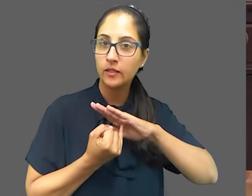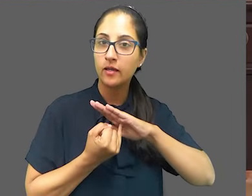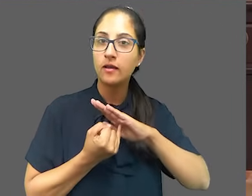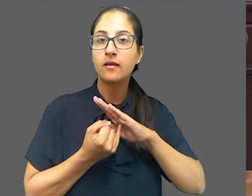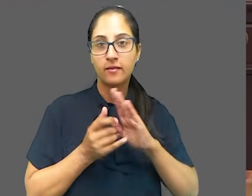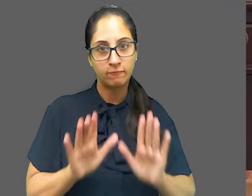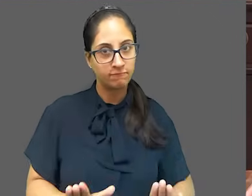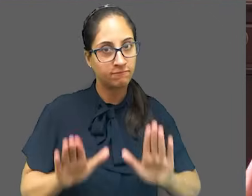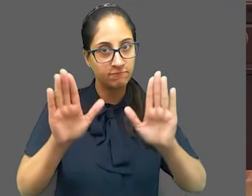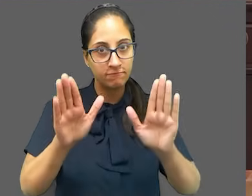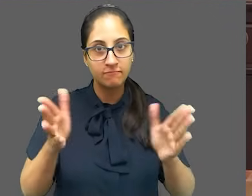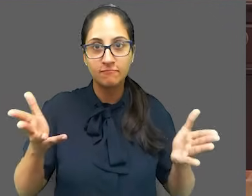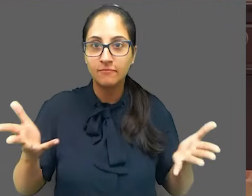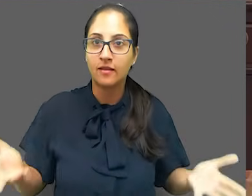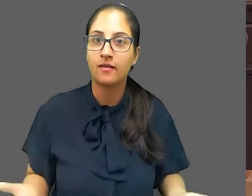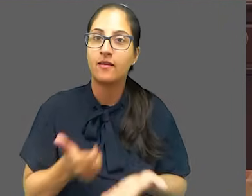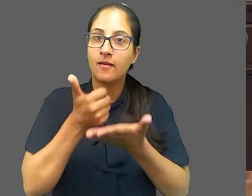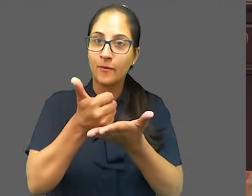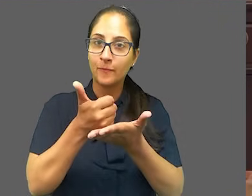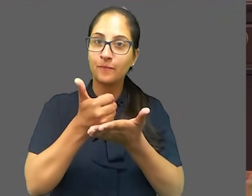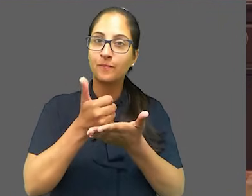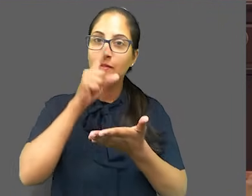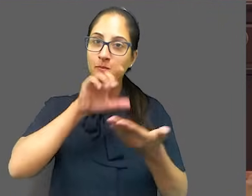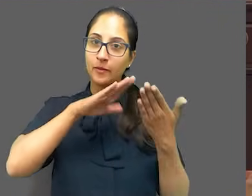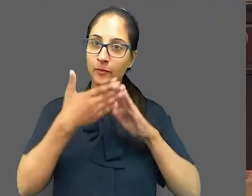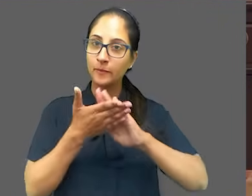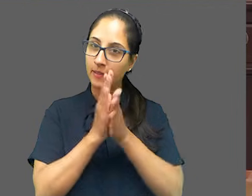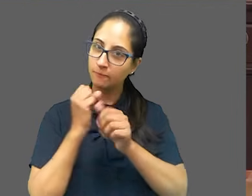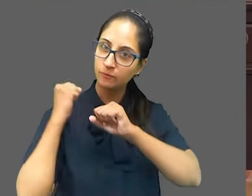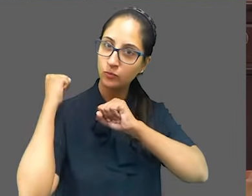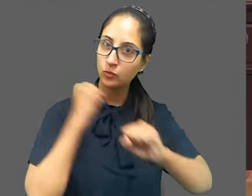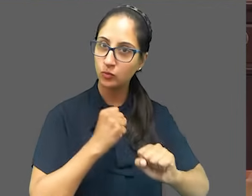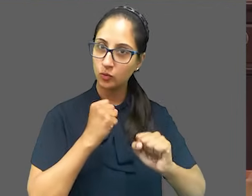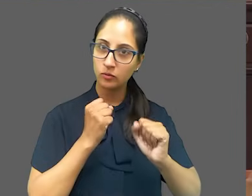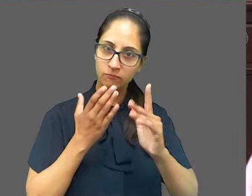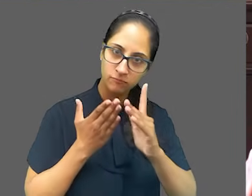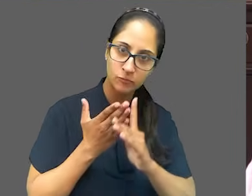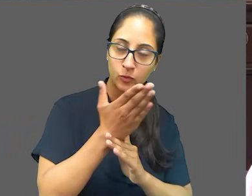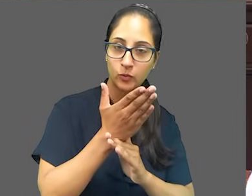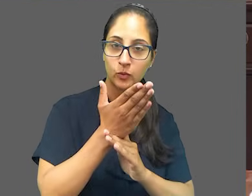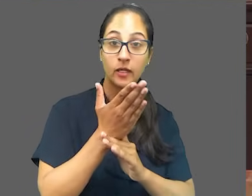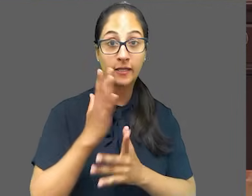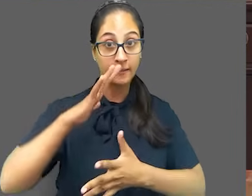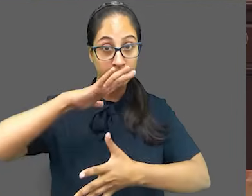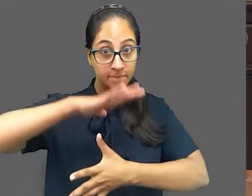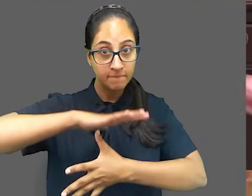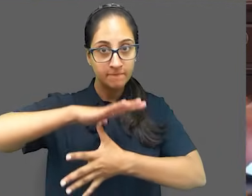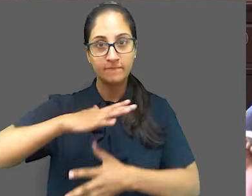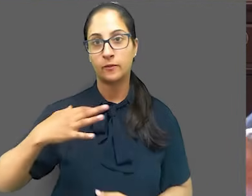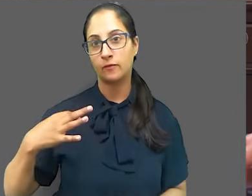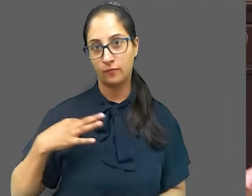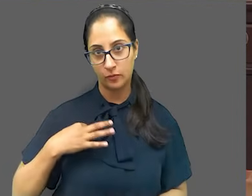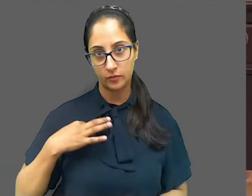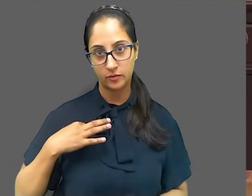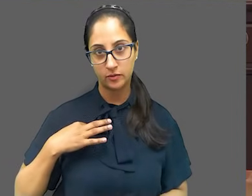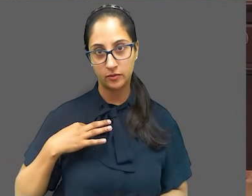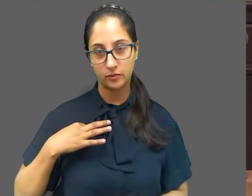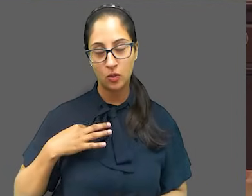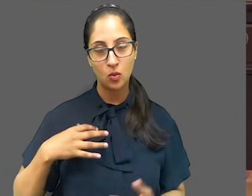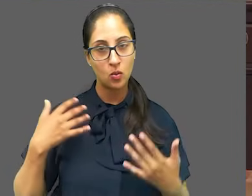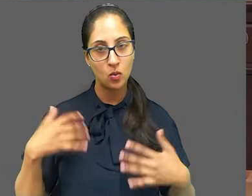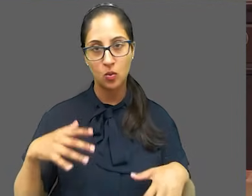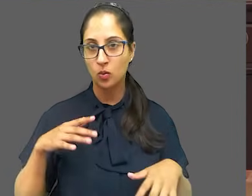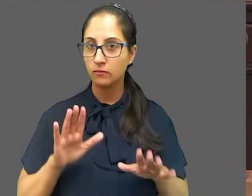remarkable. This is due in large part to the tireless and rigorous work of all our